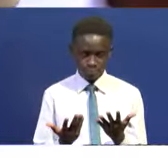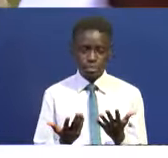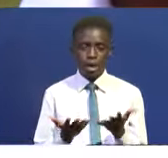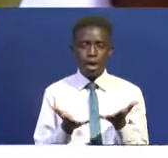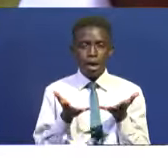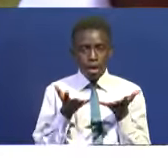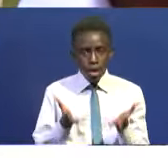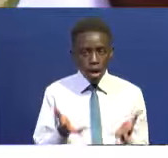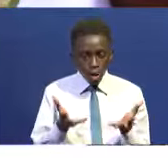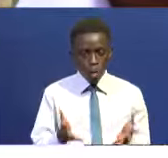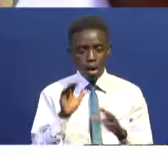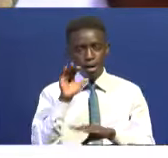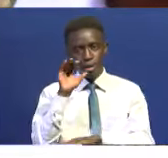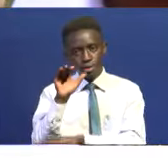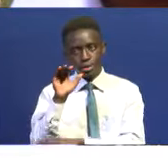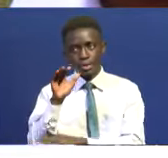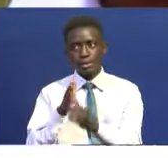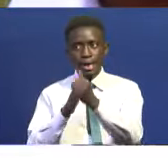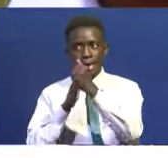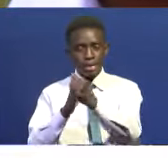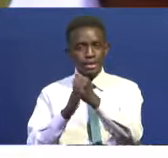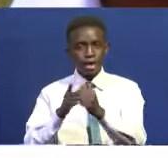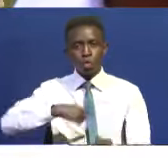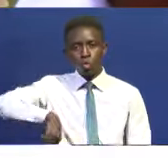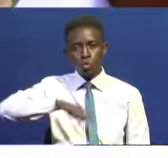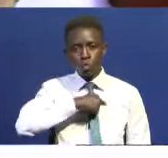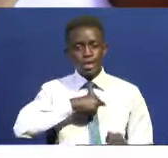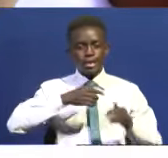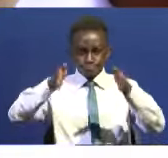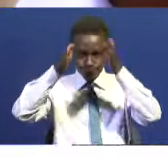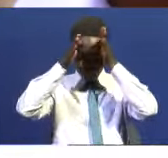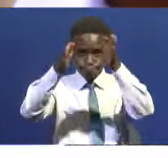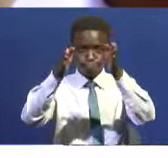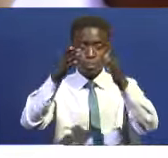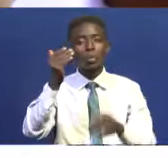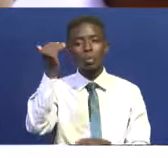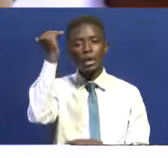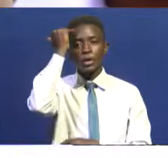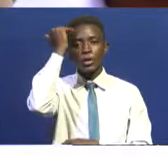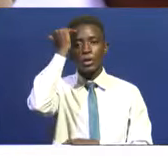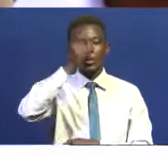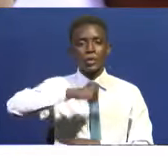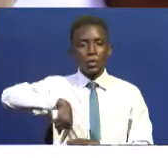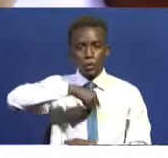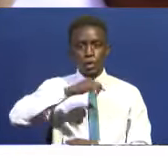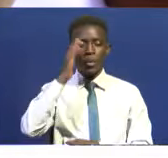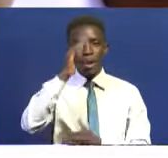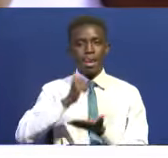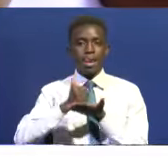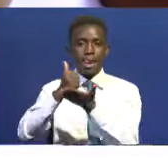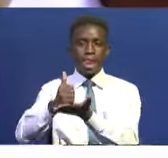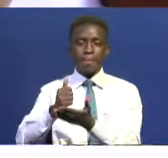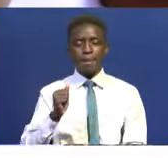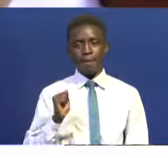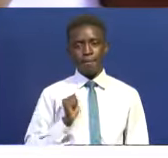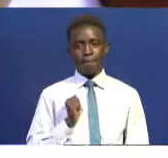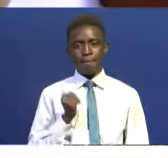really committed in that, and I know we are going to help our young ladies.